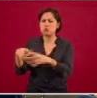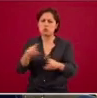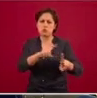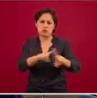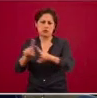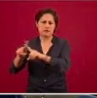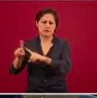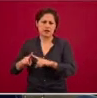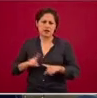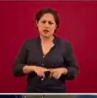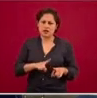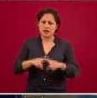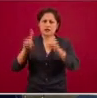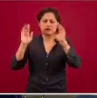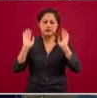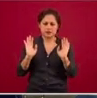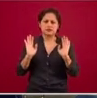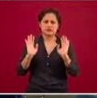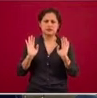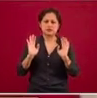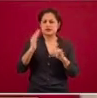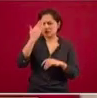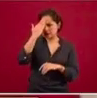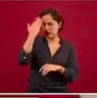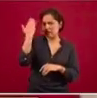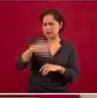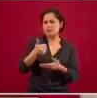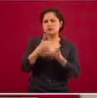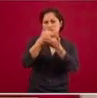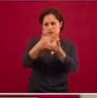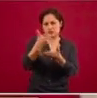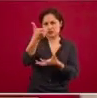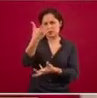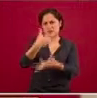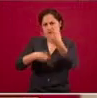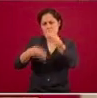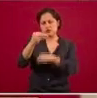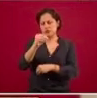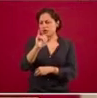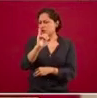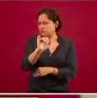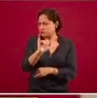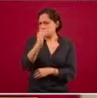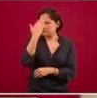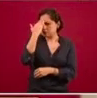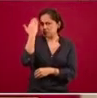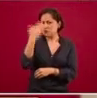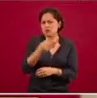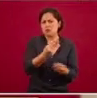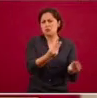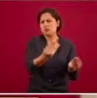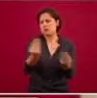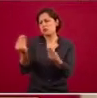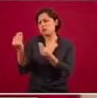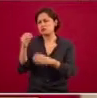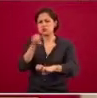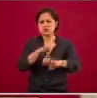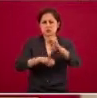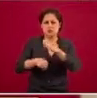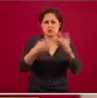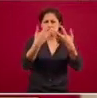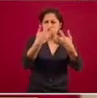legal activities play a role within our country, of course. So we have received an